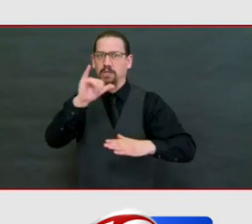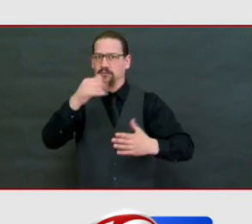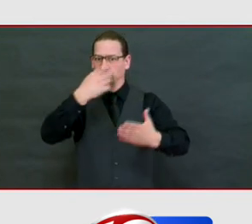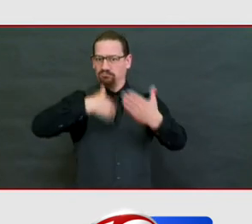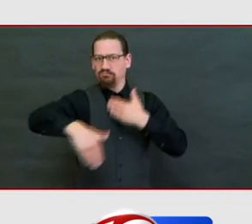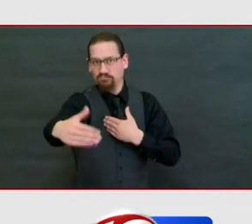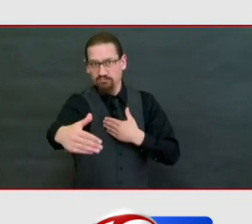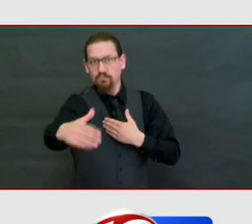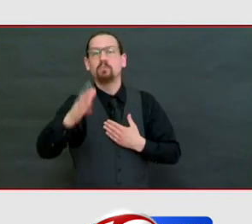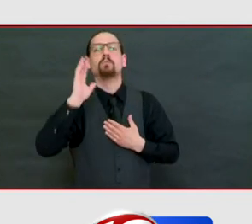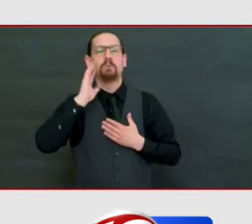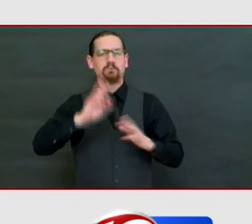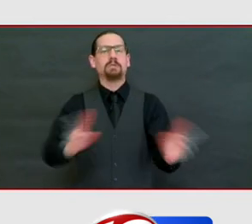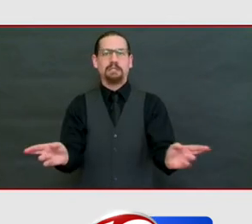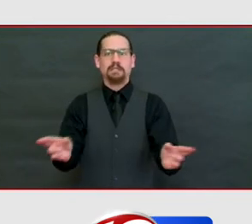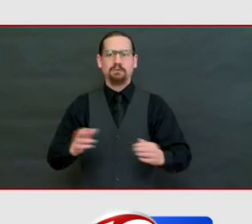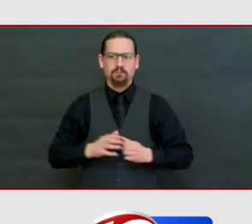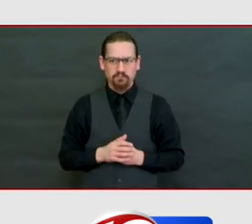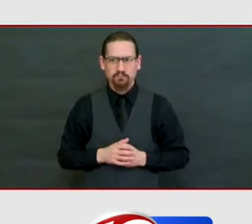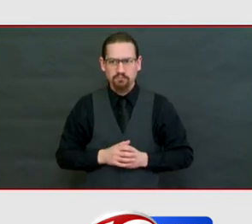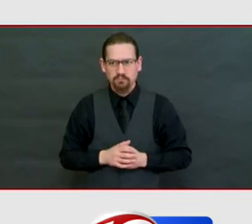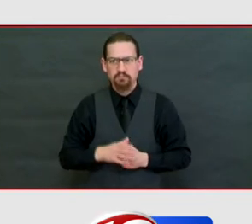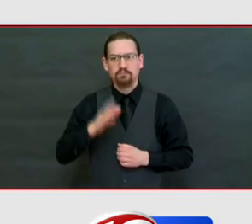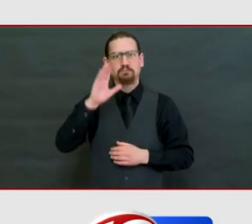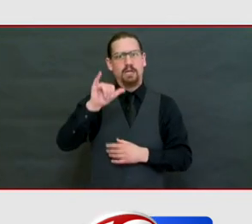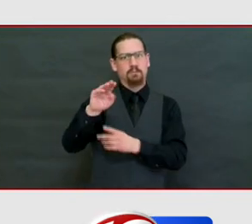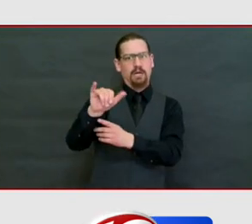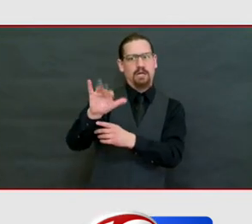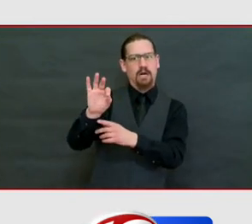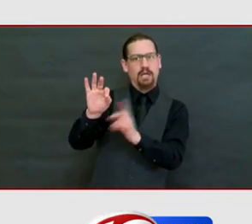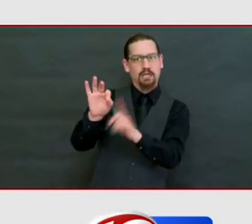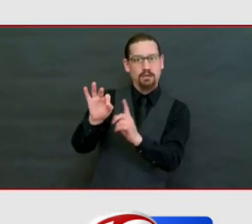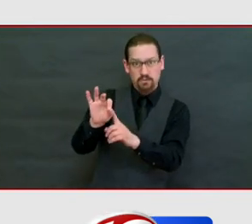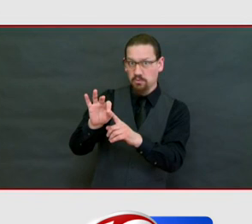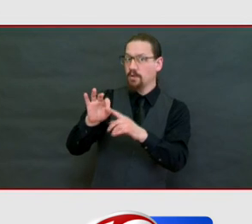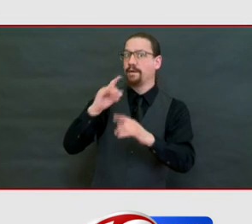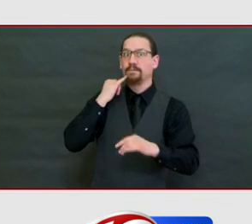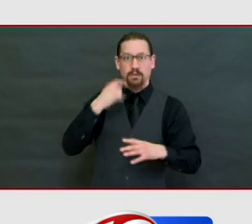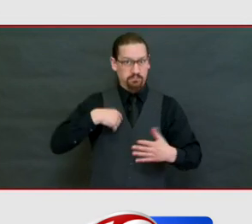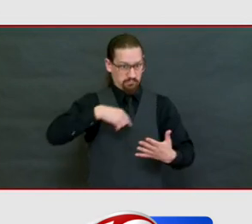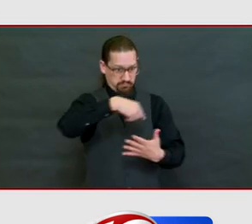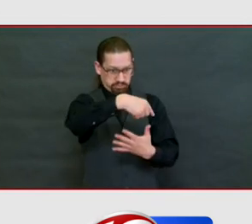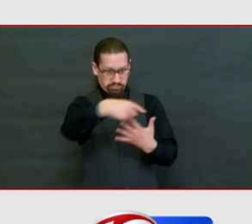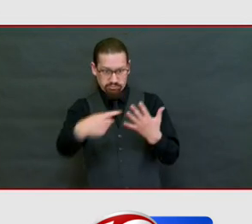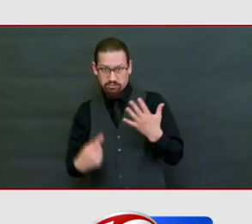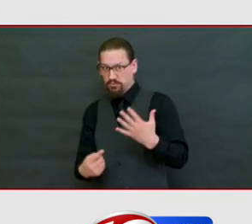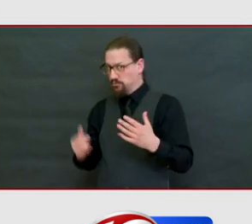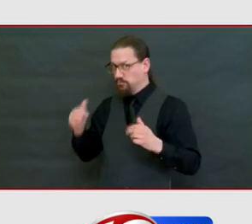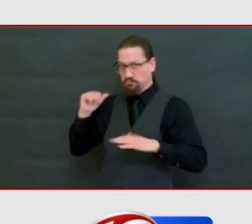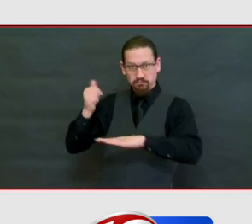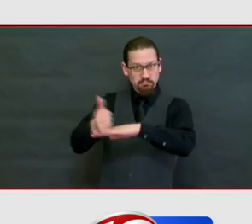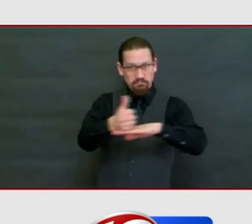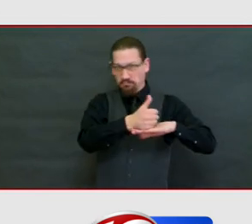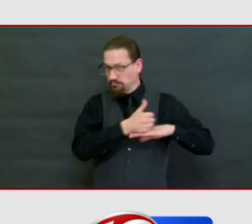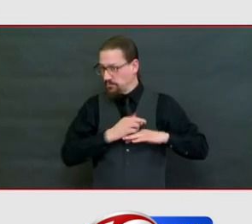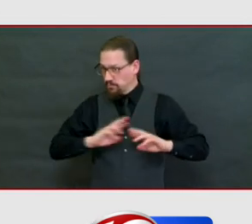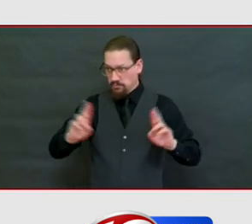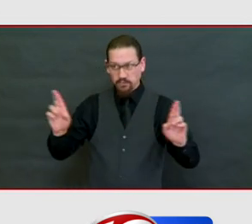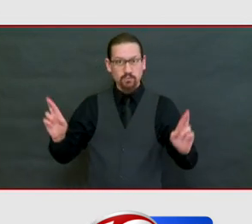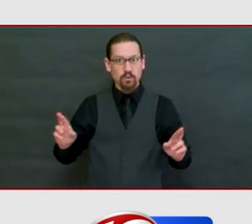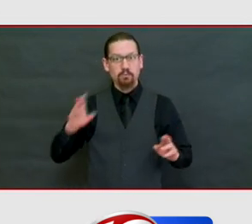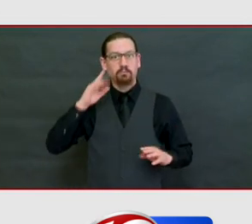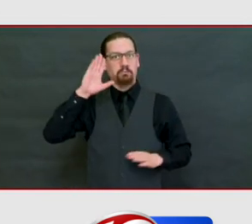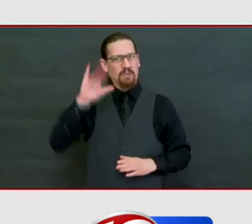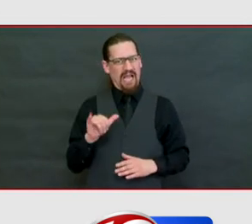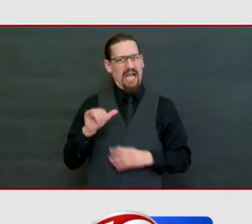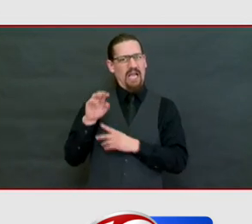that's hospitalizations and cases, and then the rest of it is the system ready? We have to be ready at every stage for